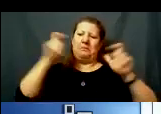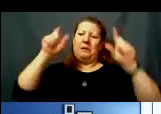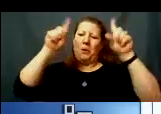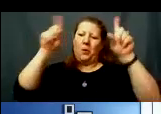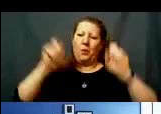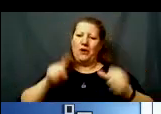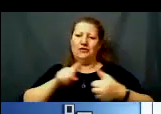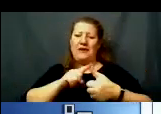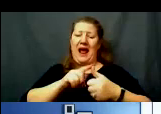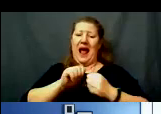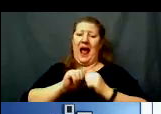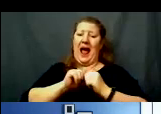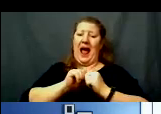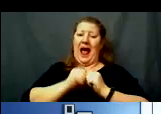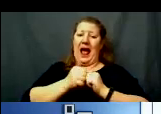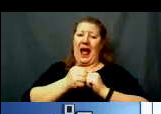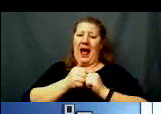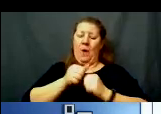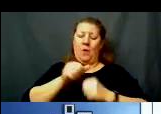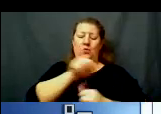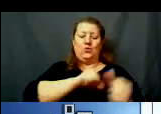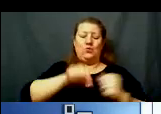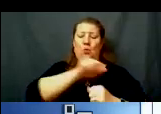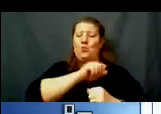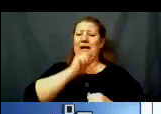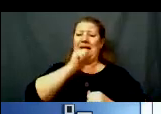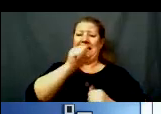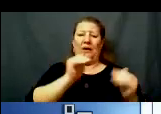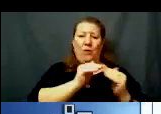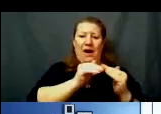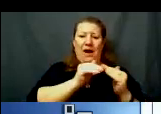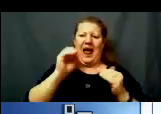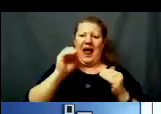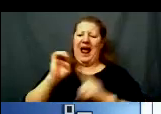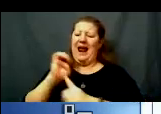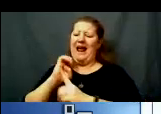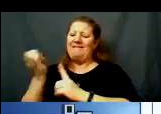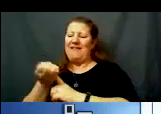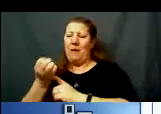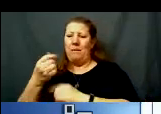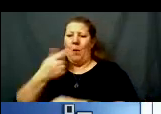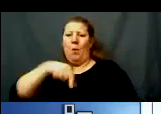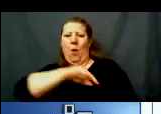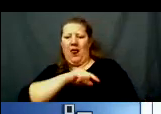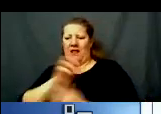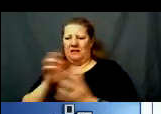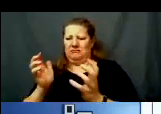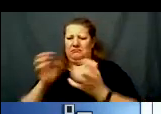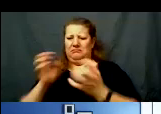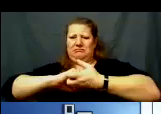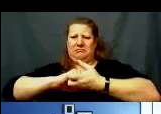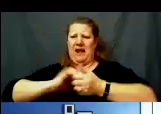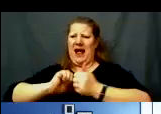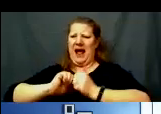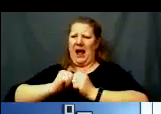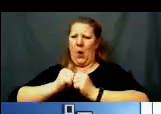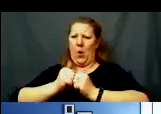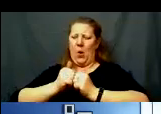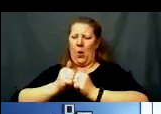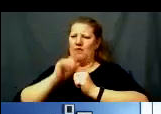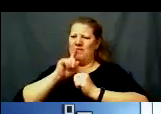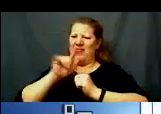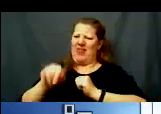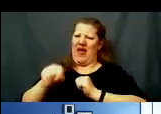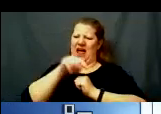how are social inequality and environmental quality linked? That's really the fundamental question, really, of all